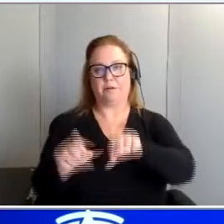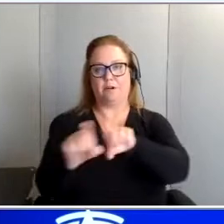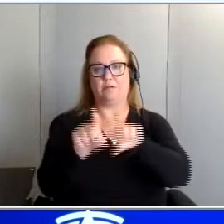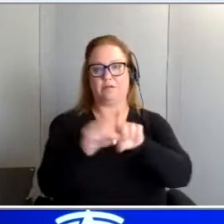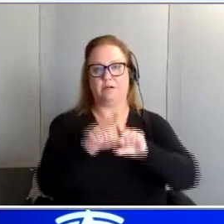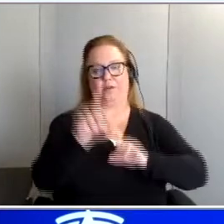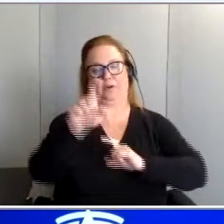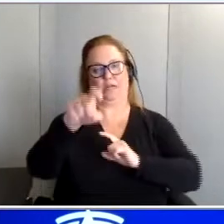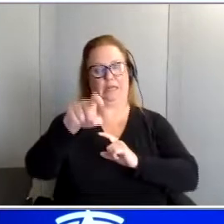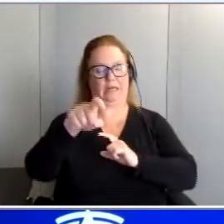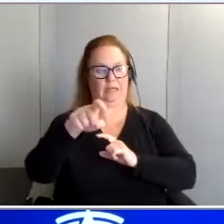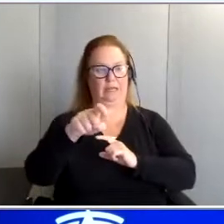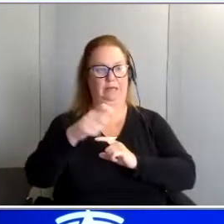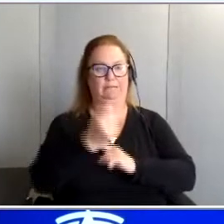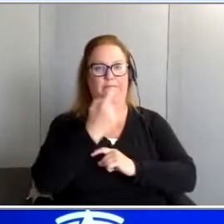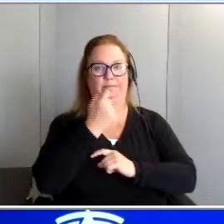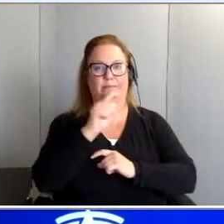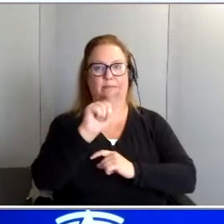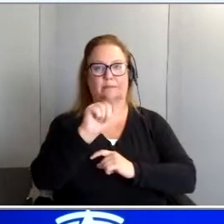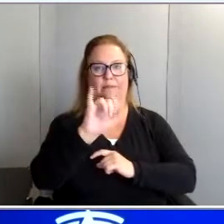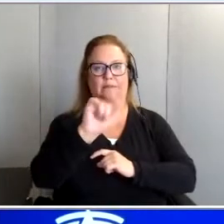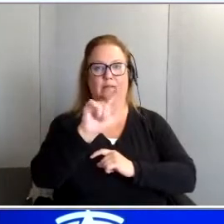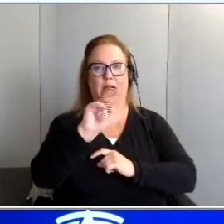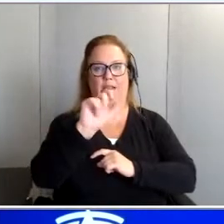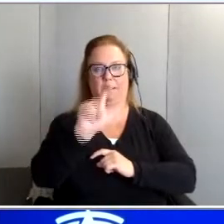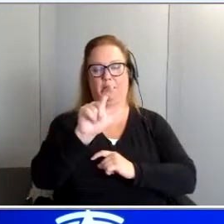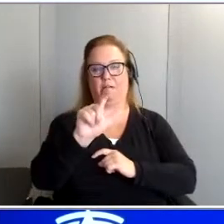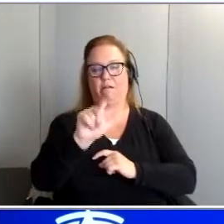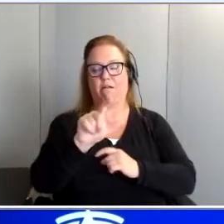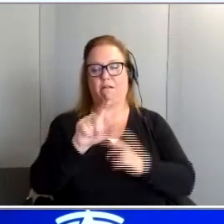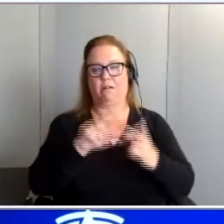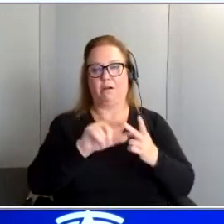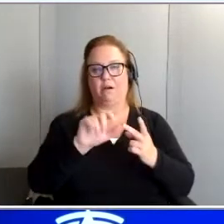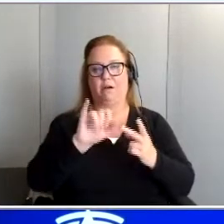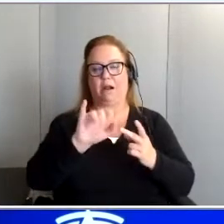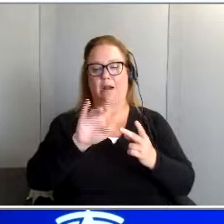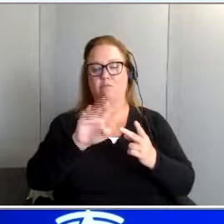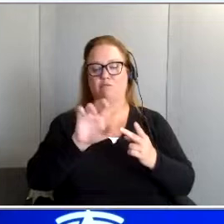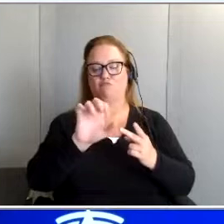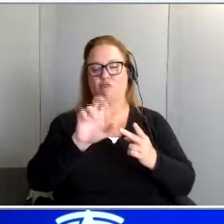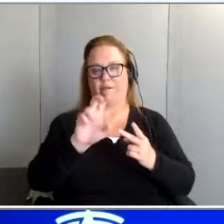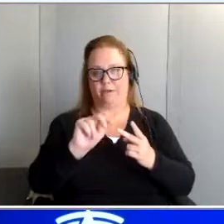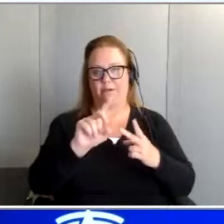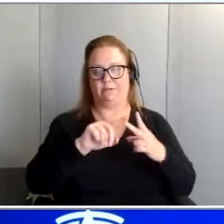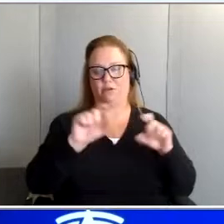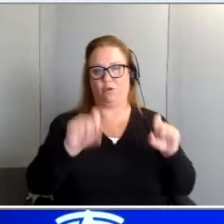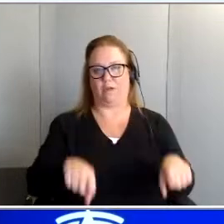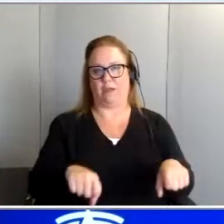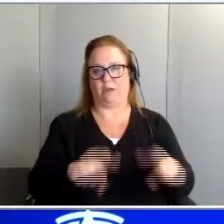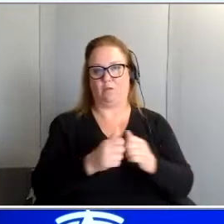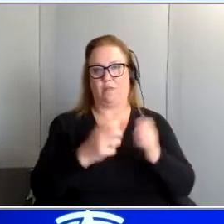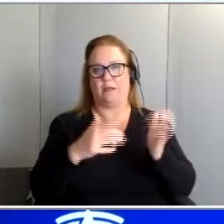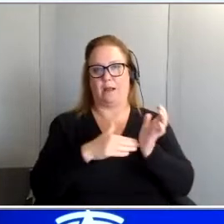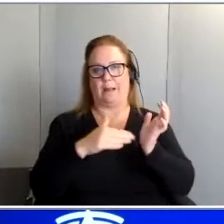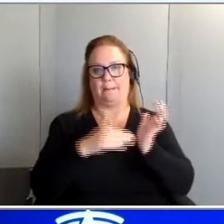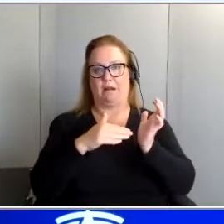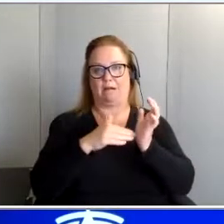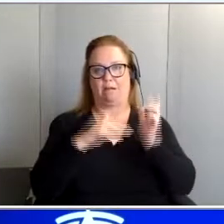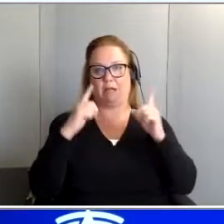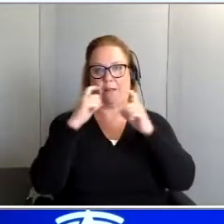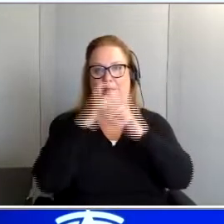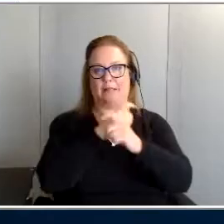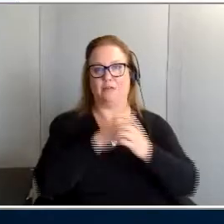a couple doses of Tylenol or ibuprofen, if you otherwise can take those drugs without any medical complications, go ahead and take that for a little bit of the